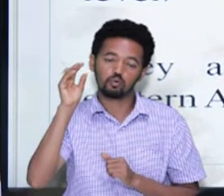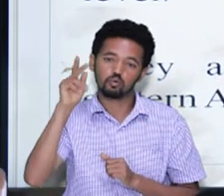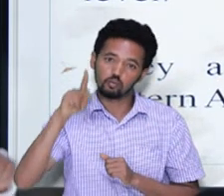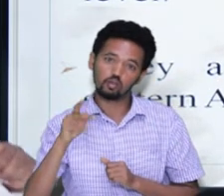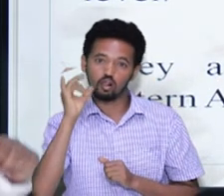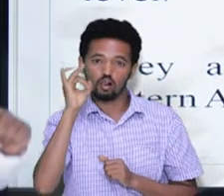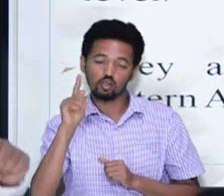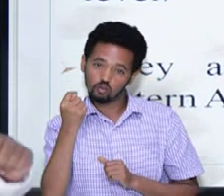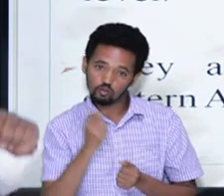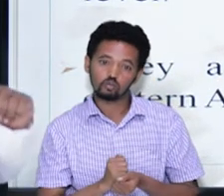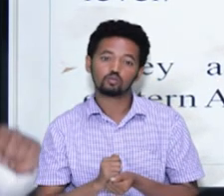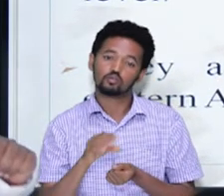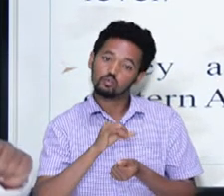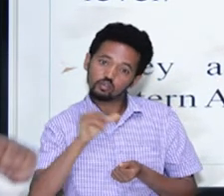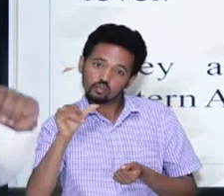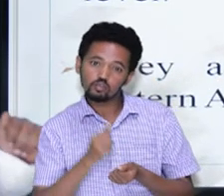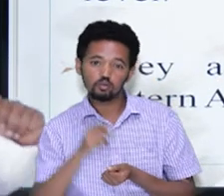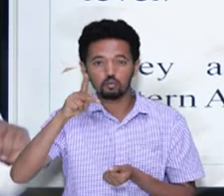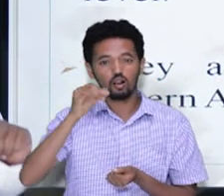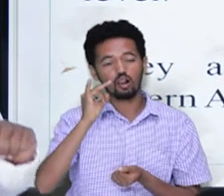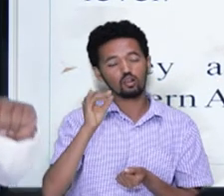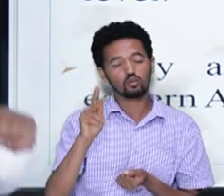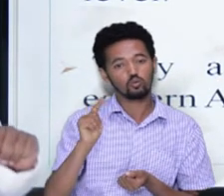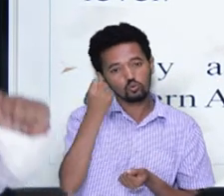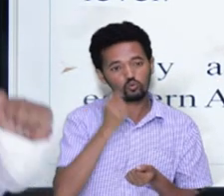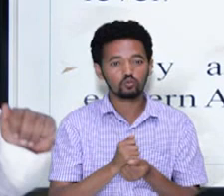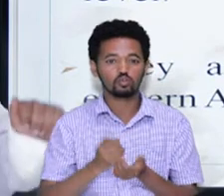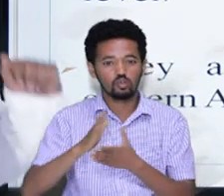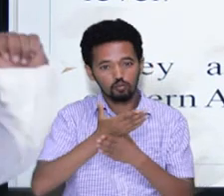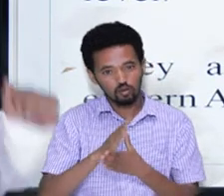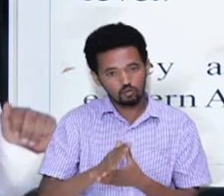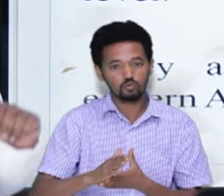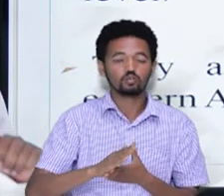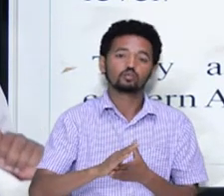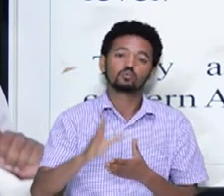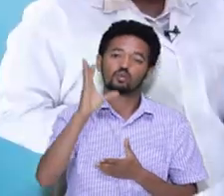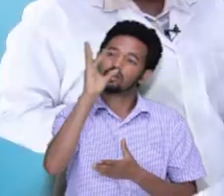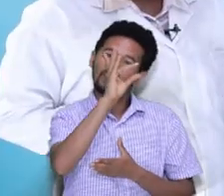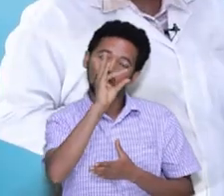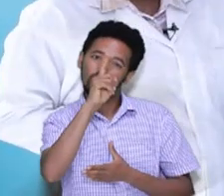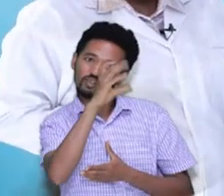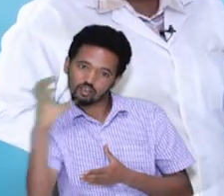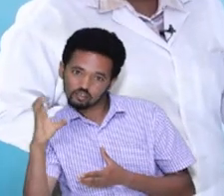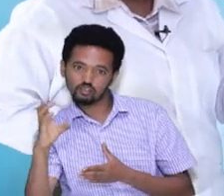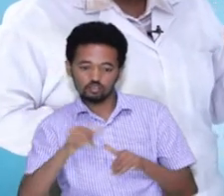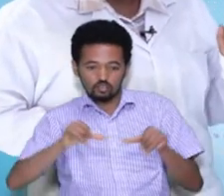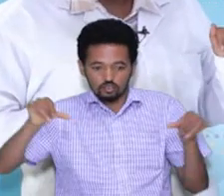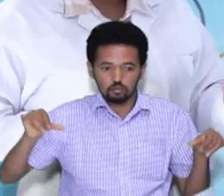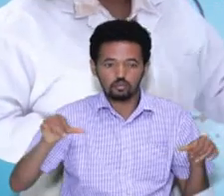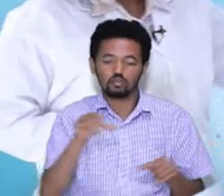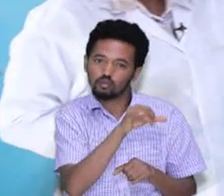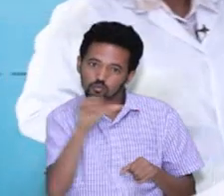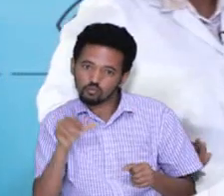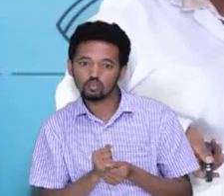High plateau are extensive plateau that lies above 700 meters, and the maximum